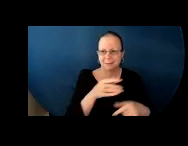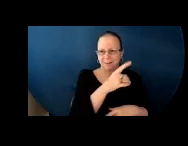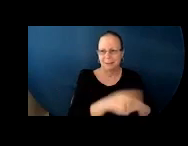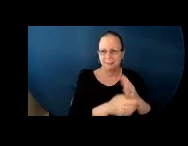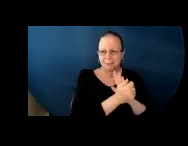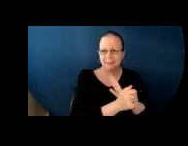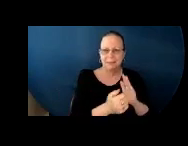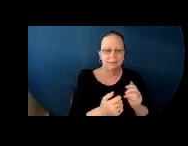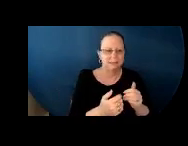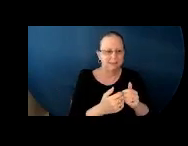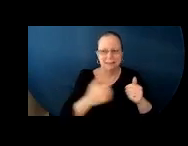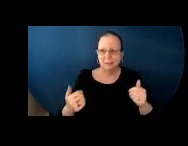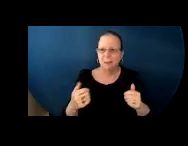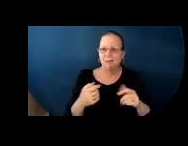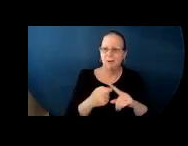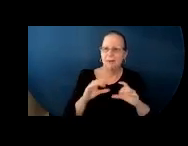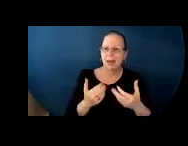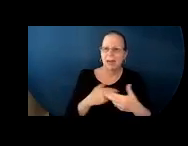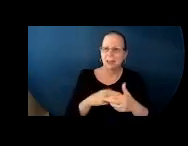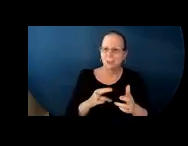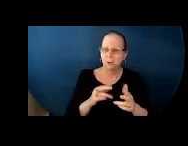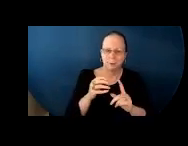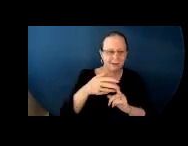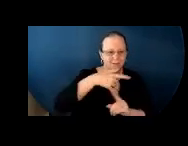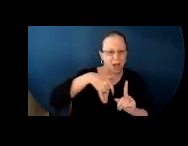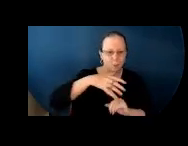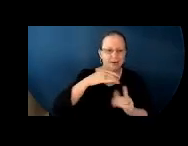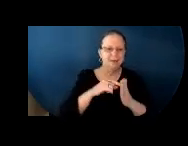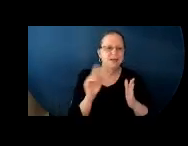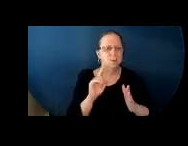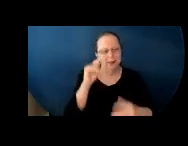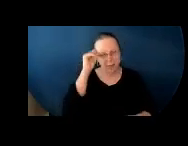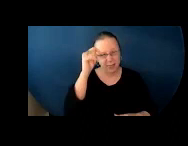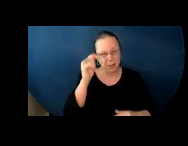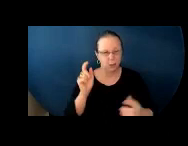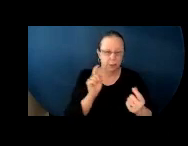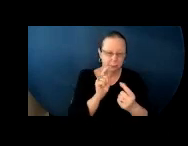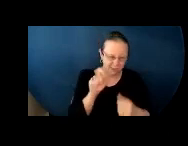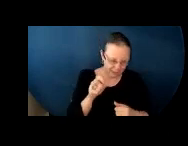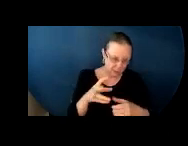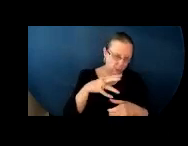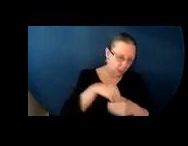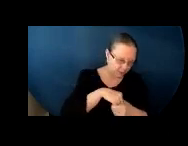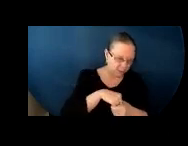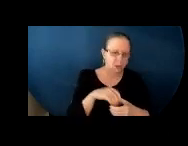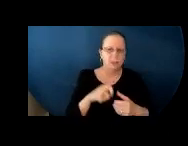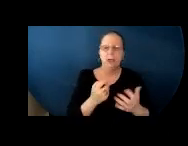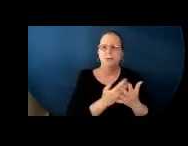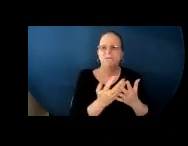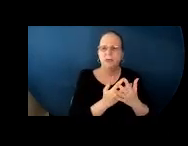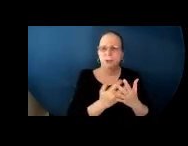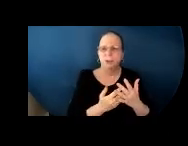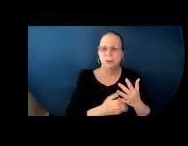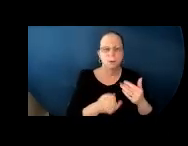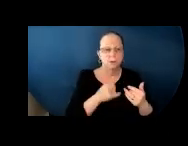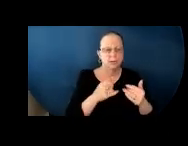outside of the classroom environment, right? And so this is where the theory needs to come in. We need to filter those skills through the lens